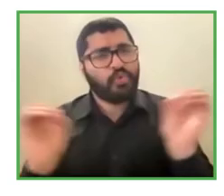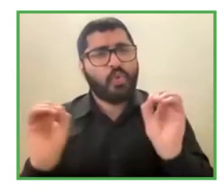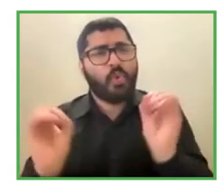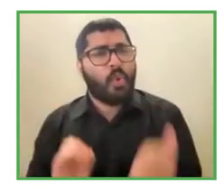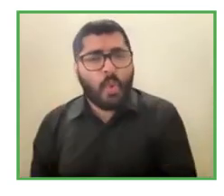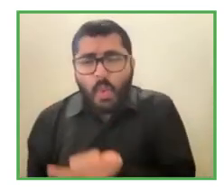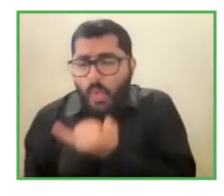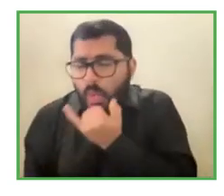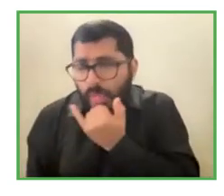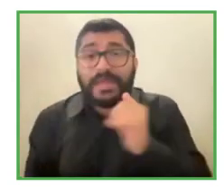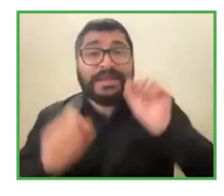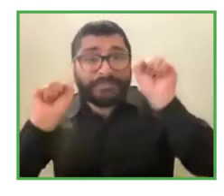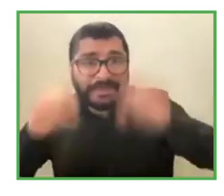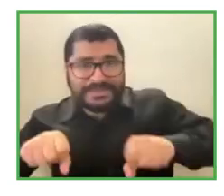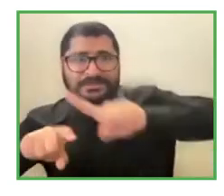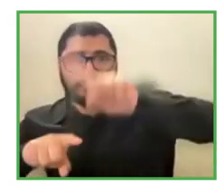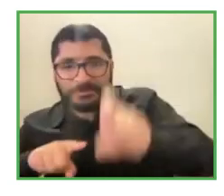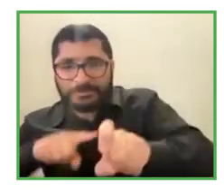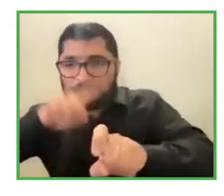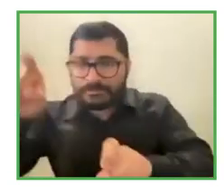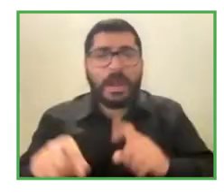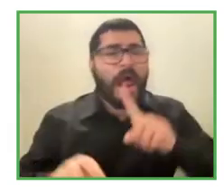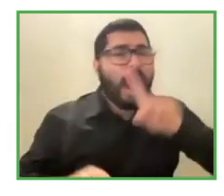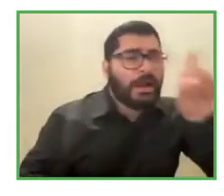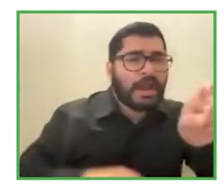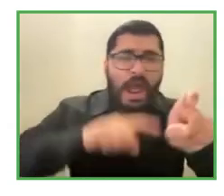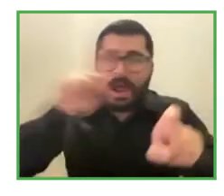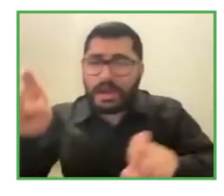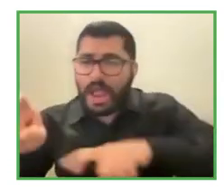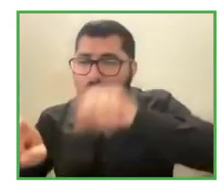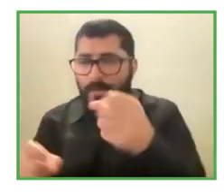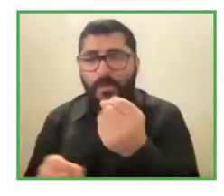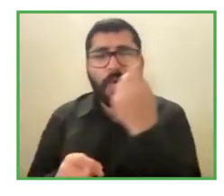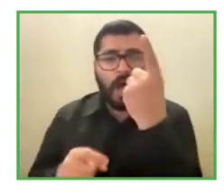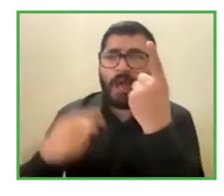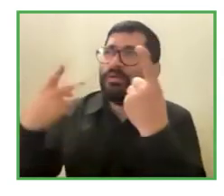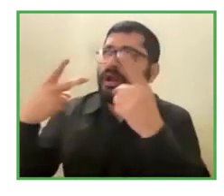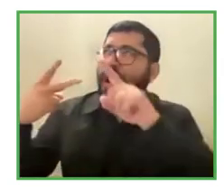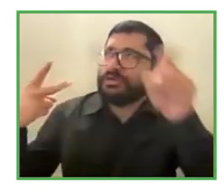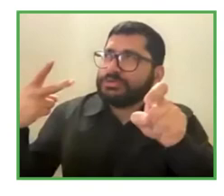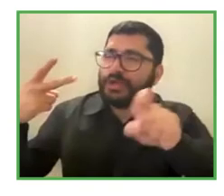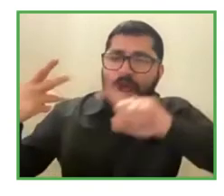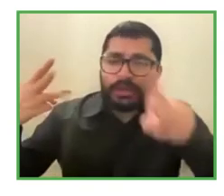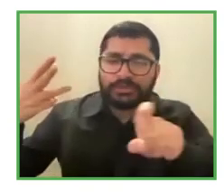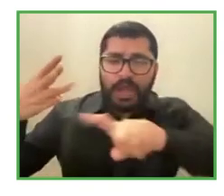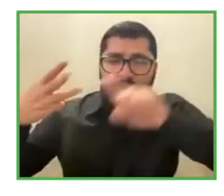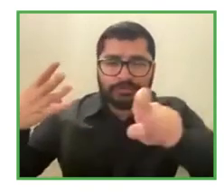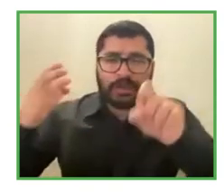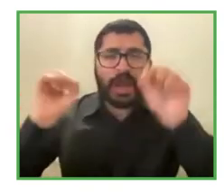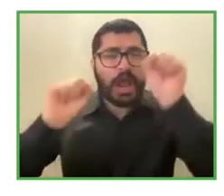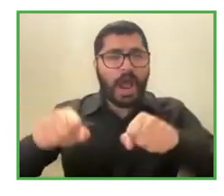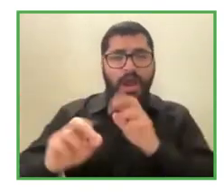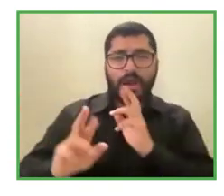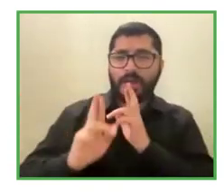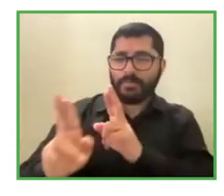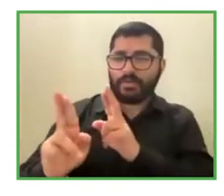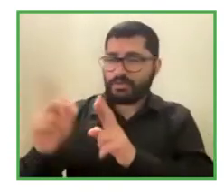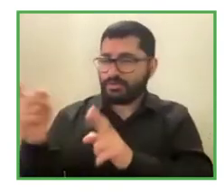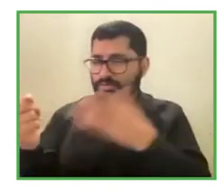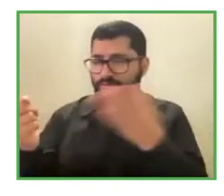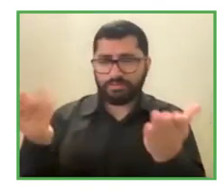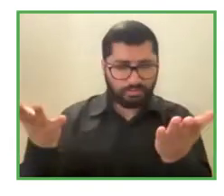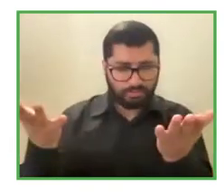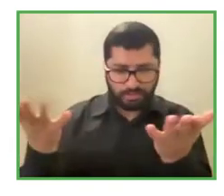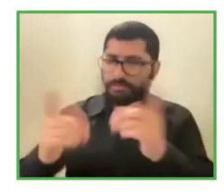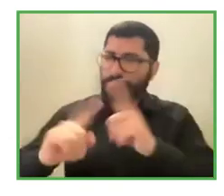you ask once, you ask twice, and the answers are not always certain.